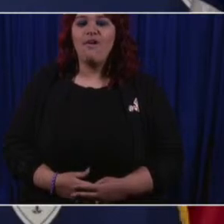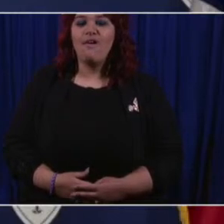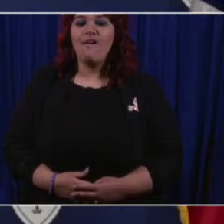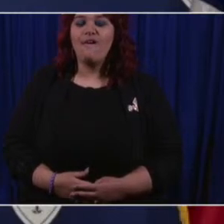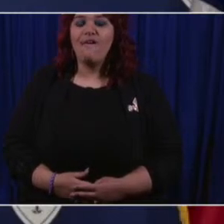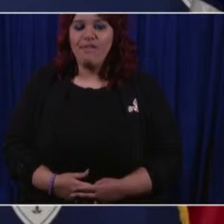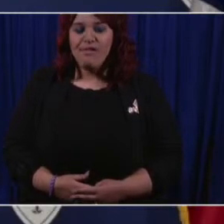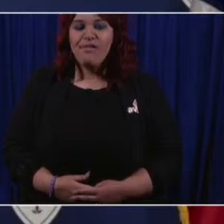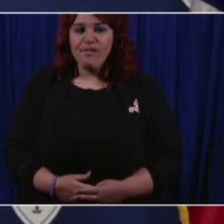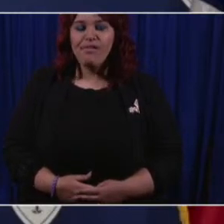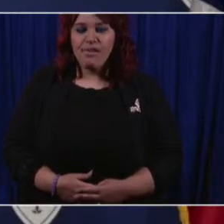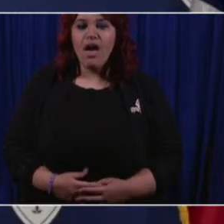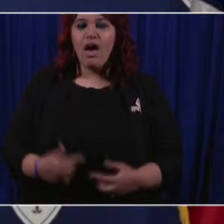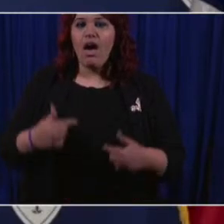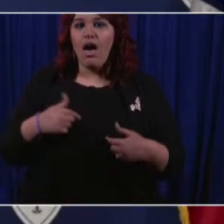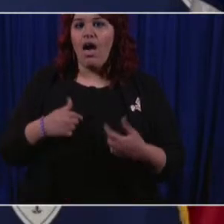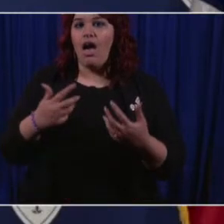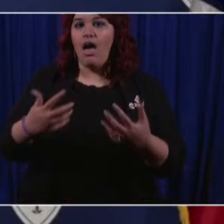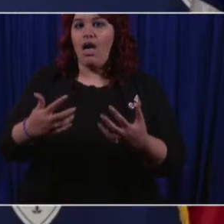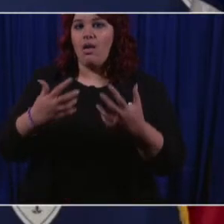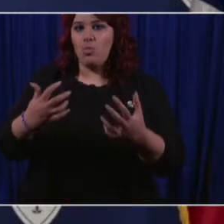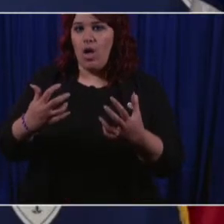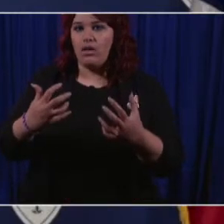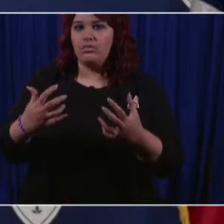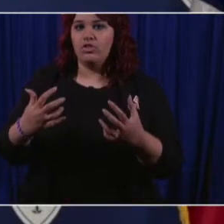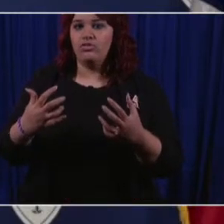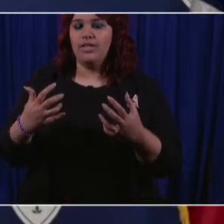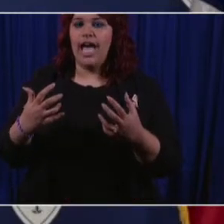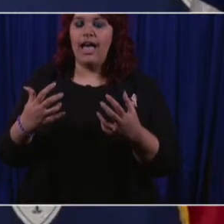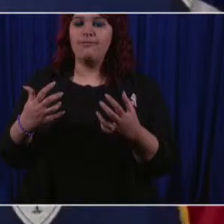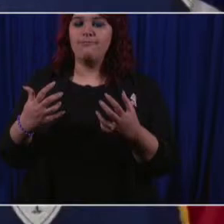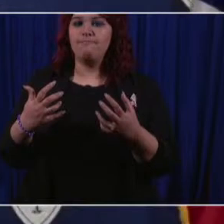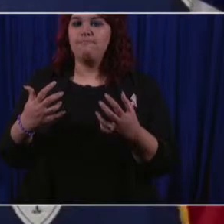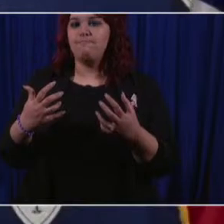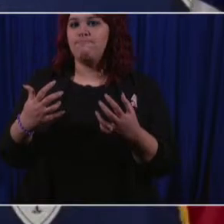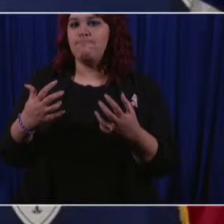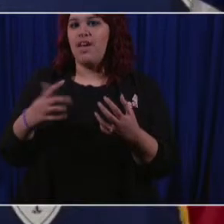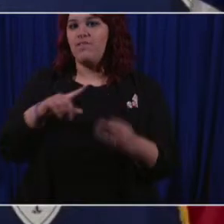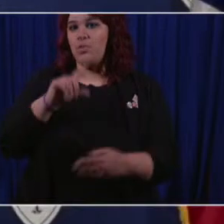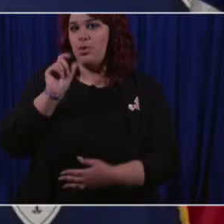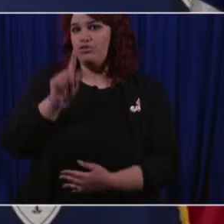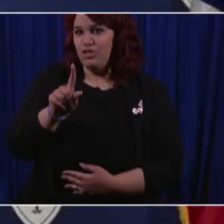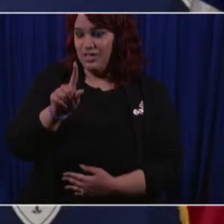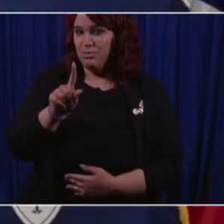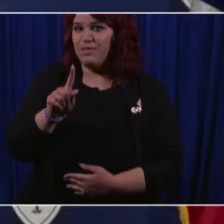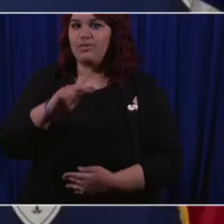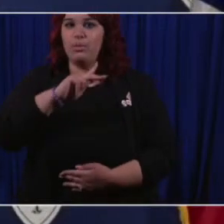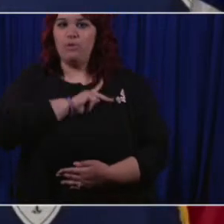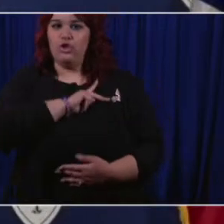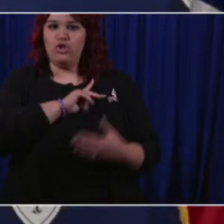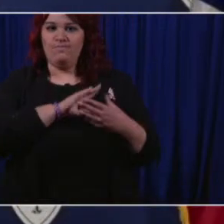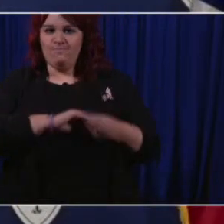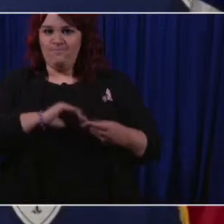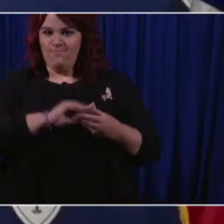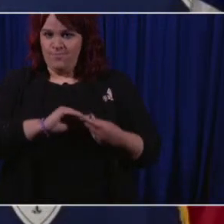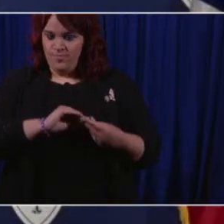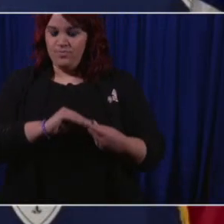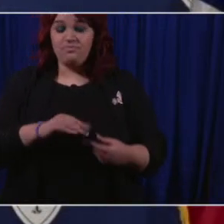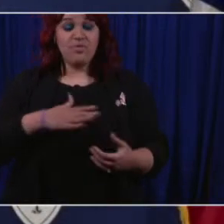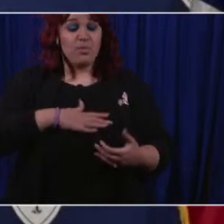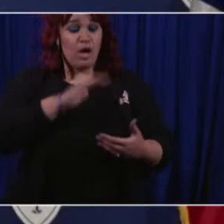to what Melissa was asking about the 50 per 100,000. I've got a daughter who's got an autoimmune